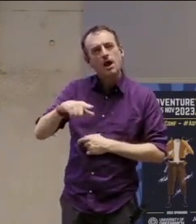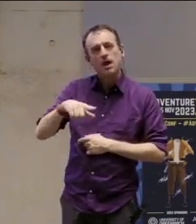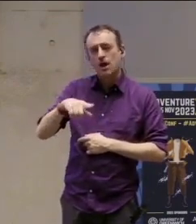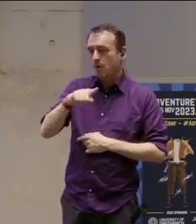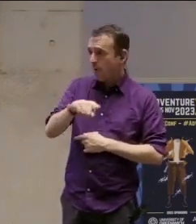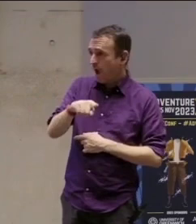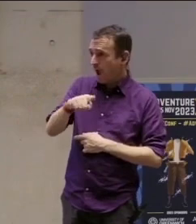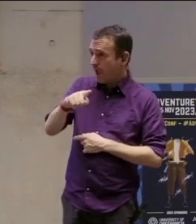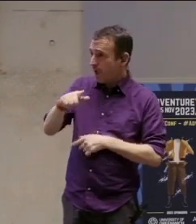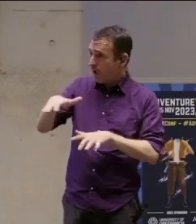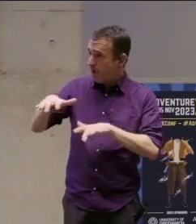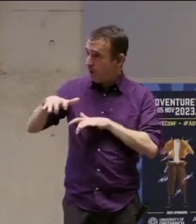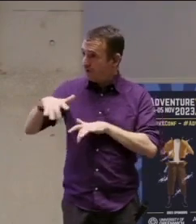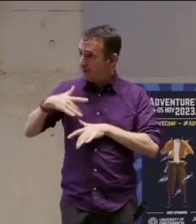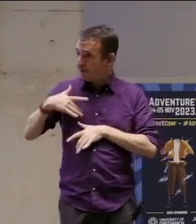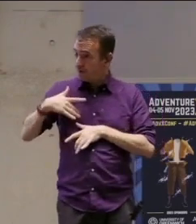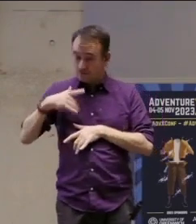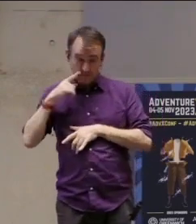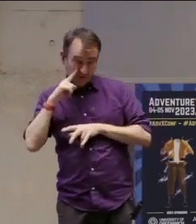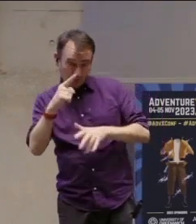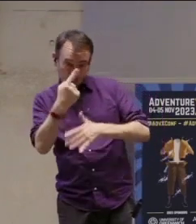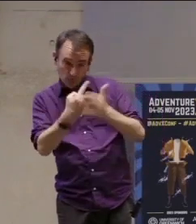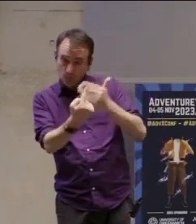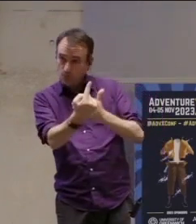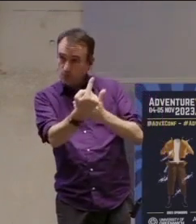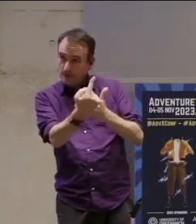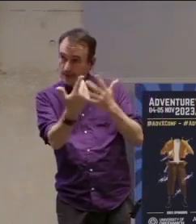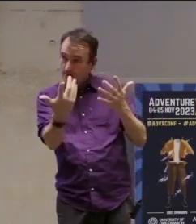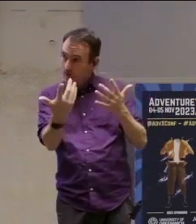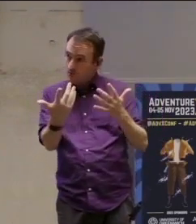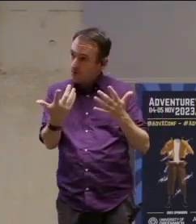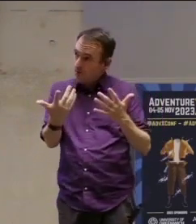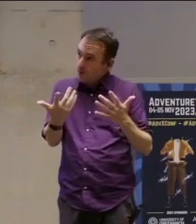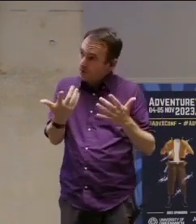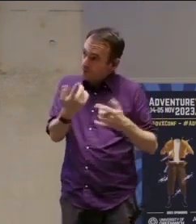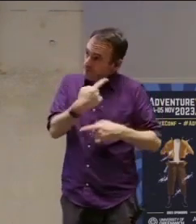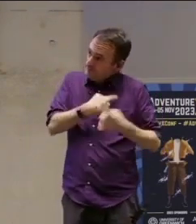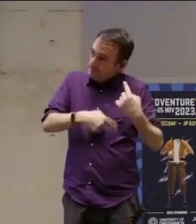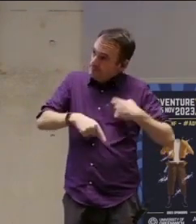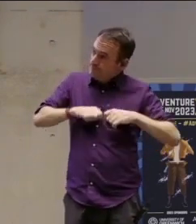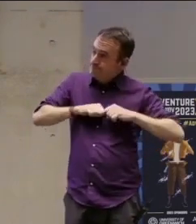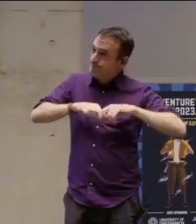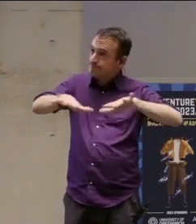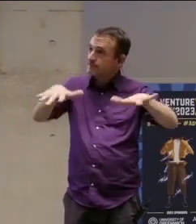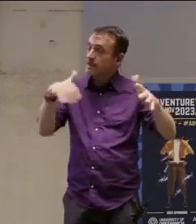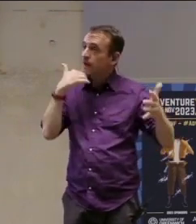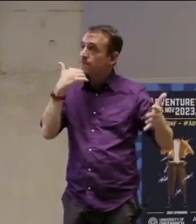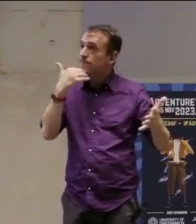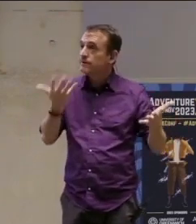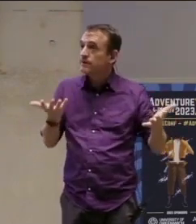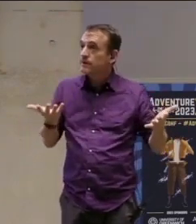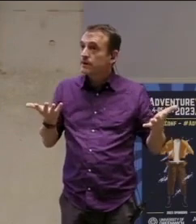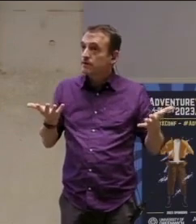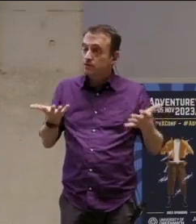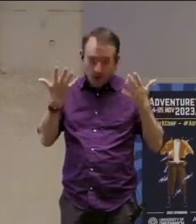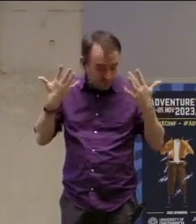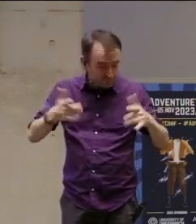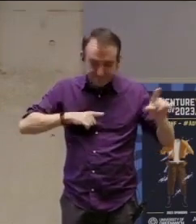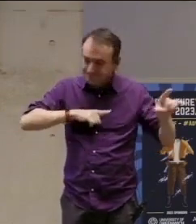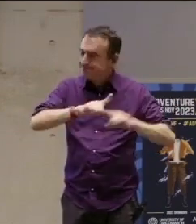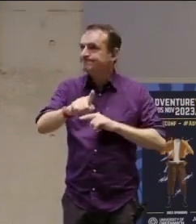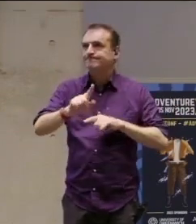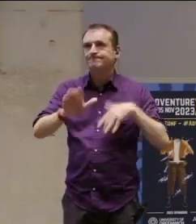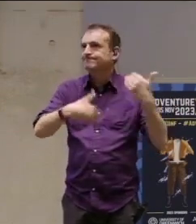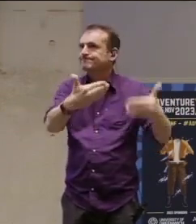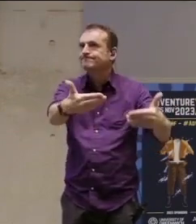unique is because of that. So I say that to say it's hard, but, you know, it will get better. Excellent, thank you.